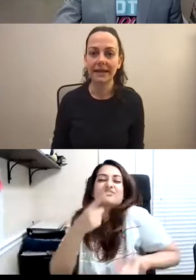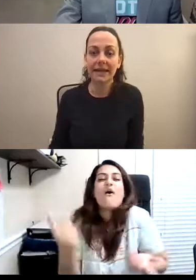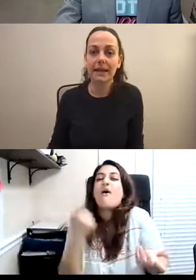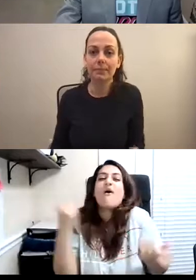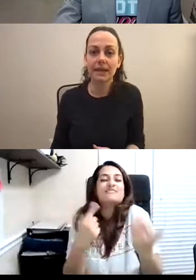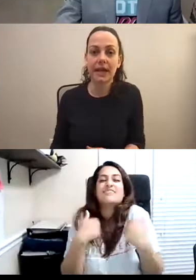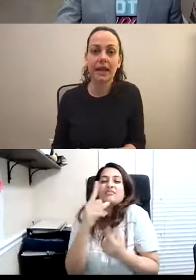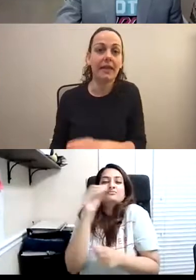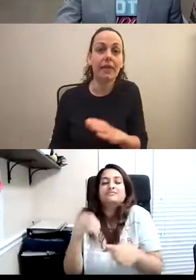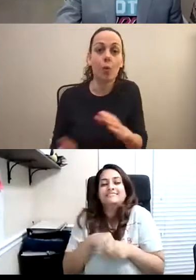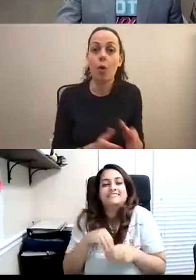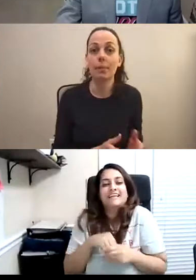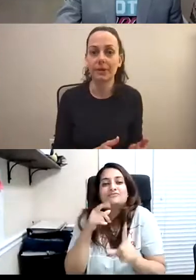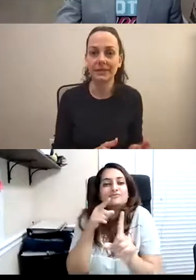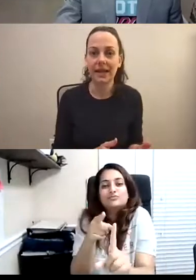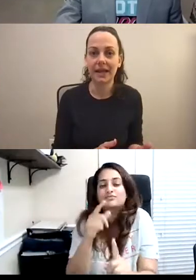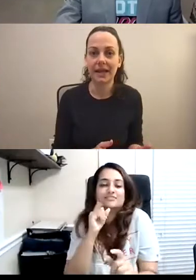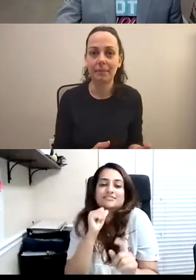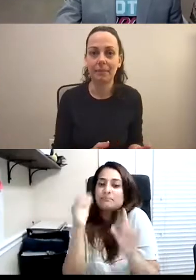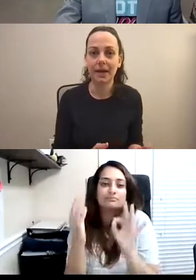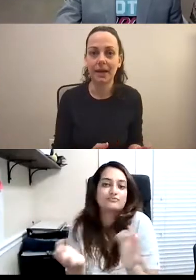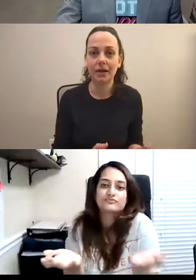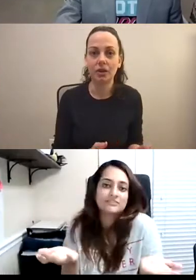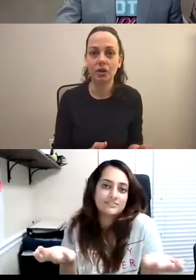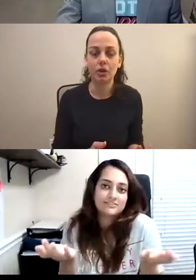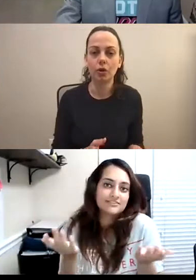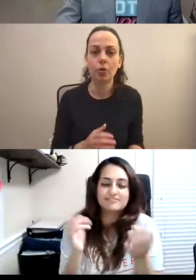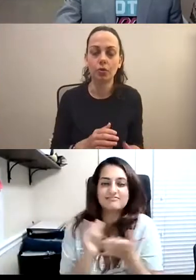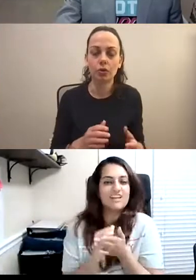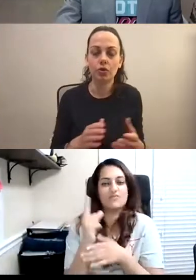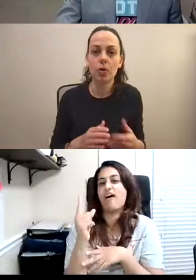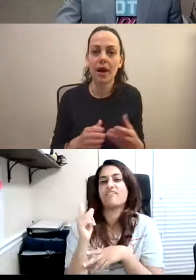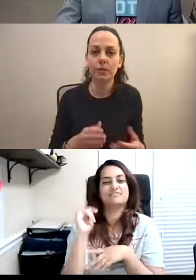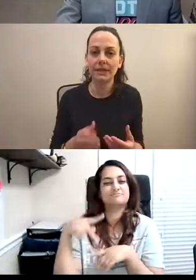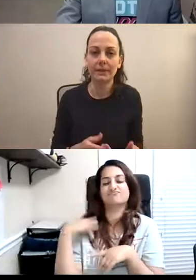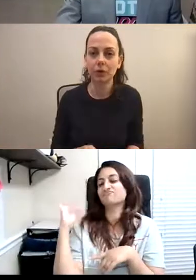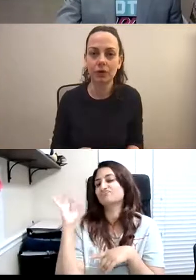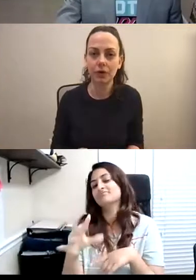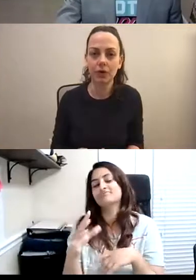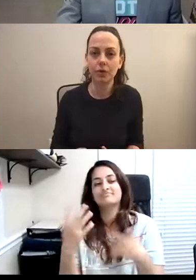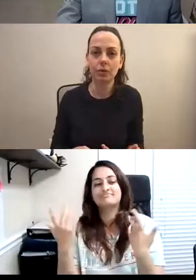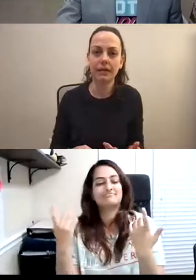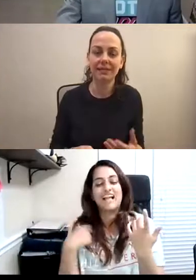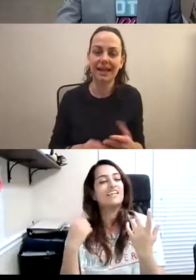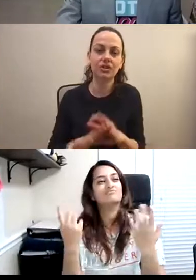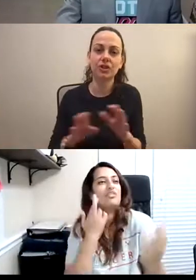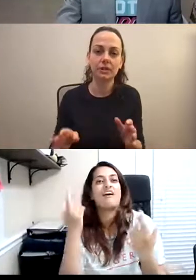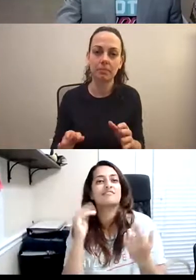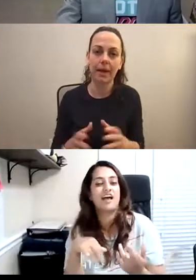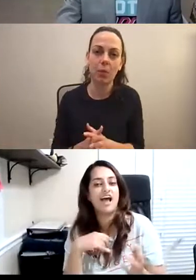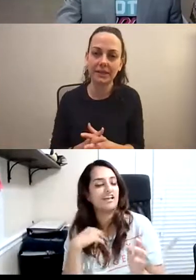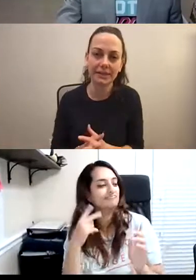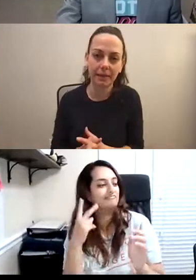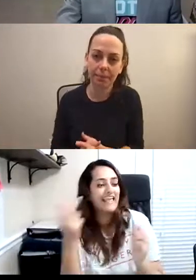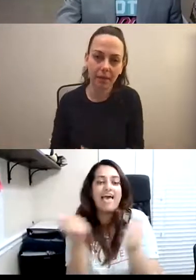there's 99% and then the 1%, but you have to accept you for you. And that's just